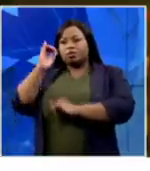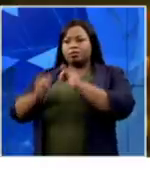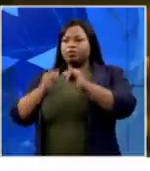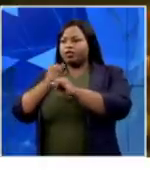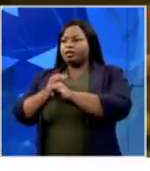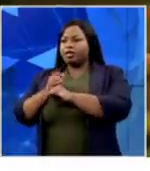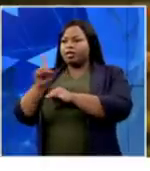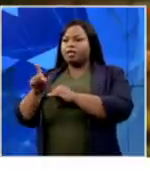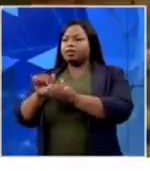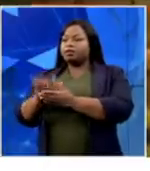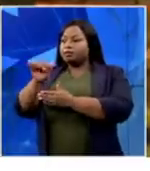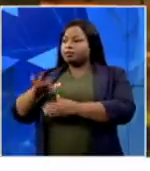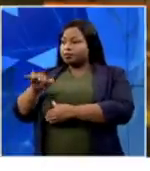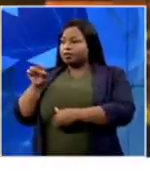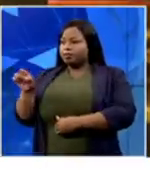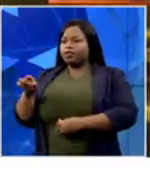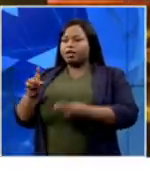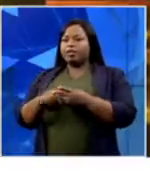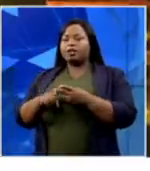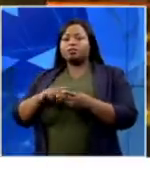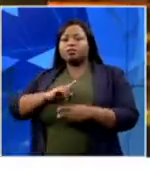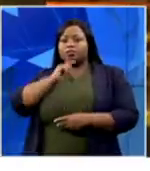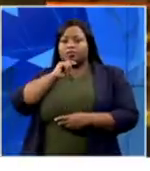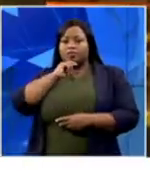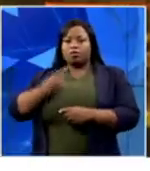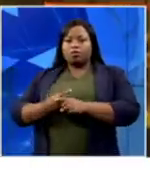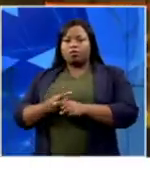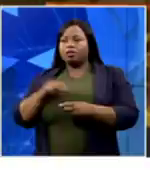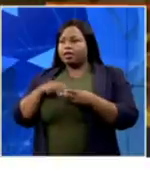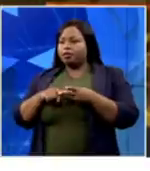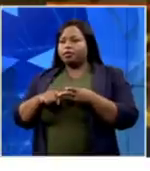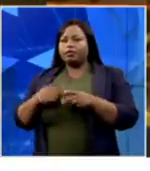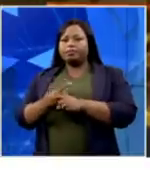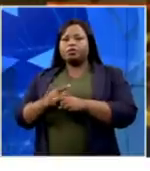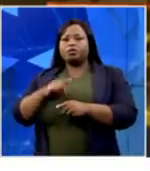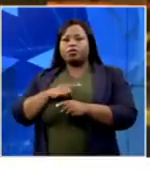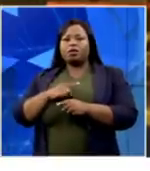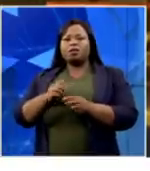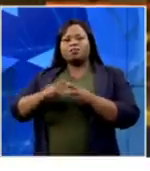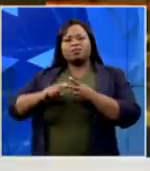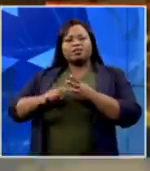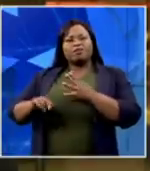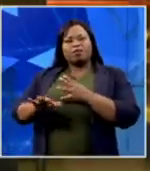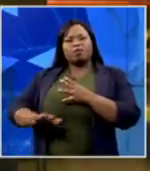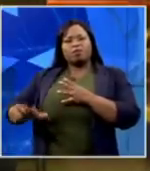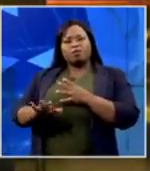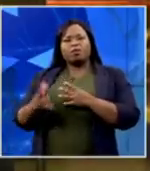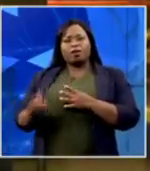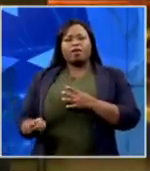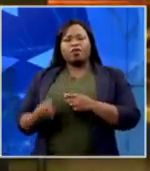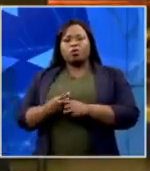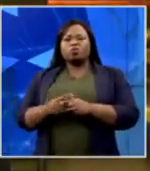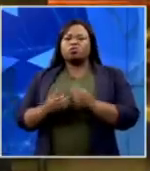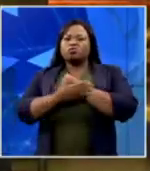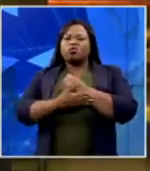charter flights, which is leaving this morning, Virgin Atlantic operating it to London. So this is the first of 7 flights that we're putting on. As you mentioned, there are a number of other countries